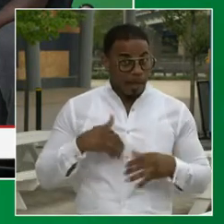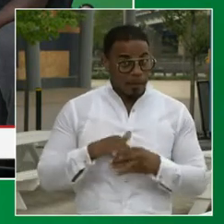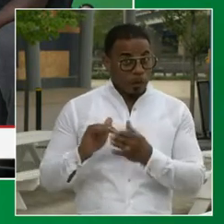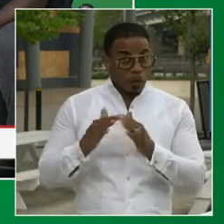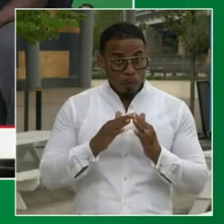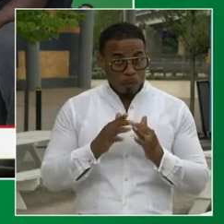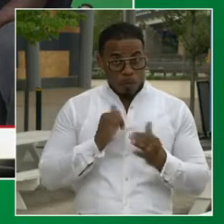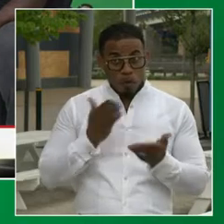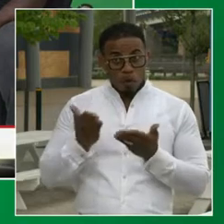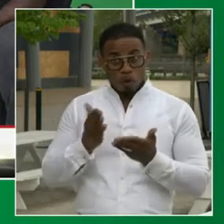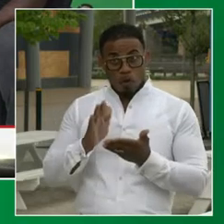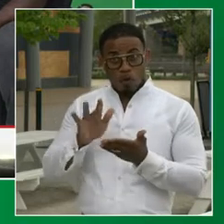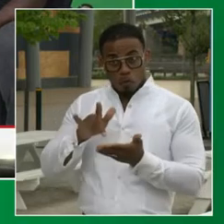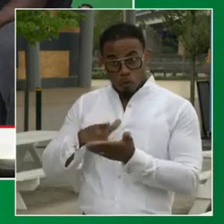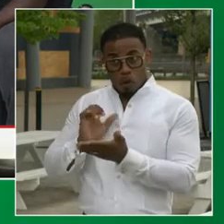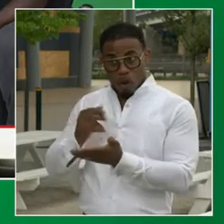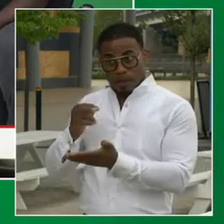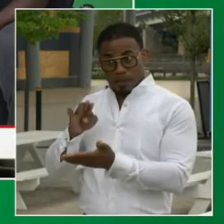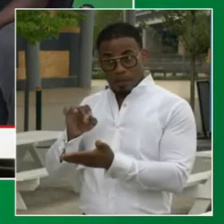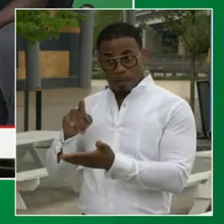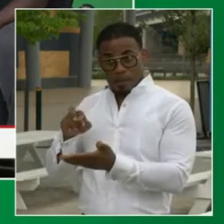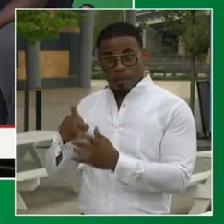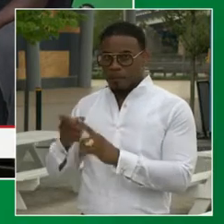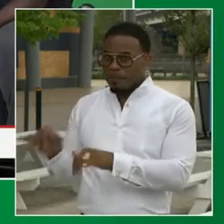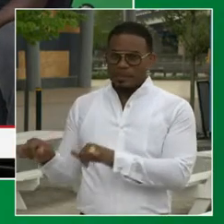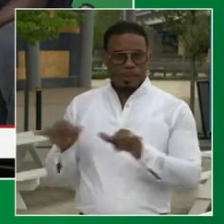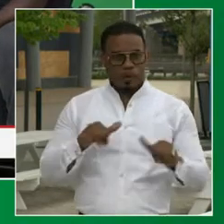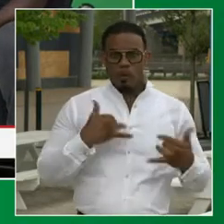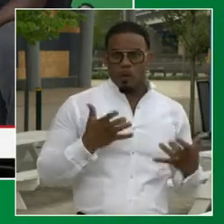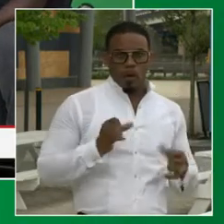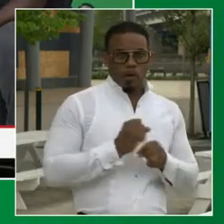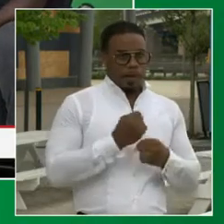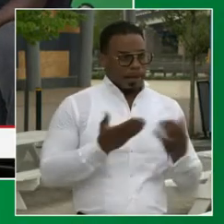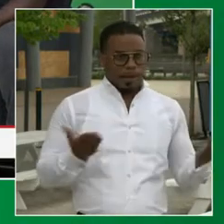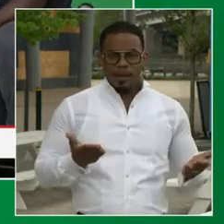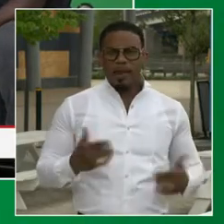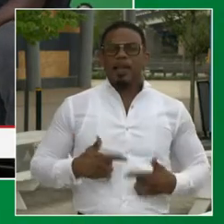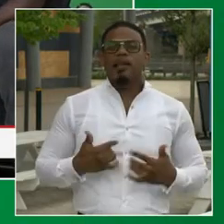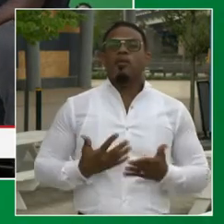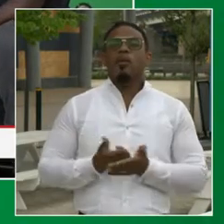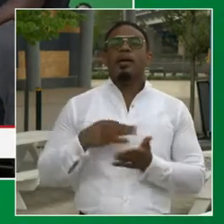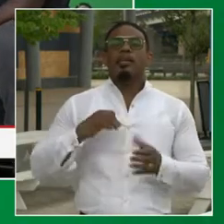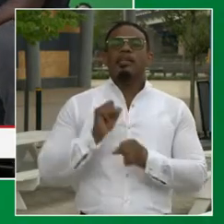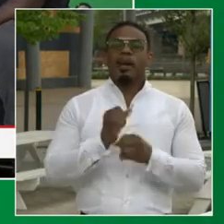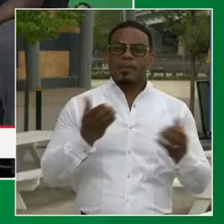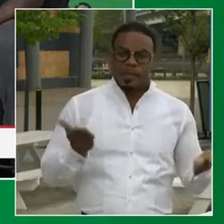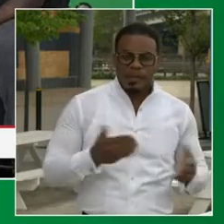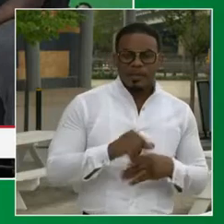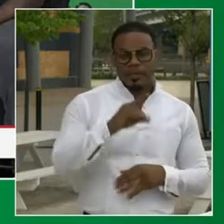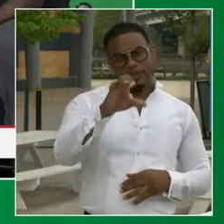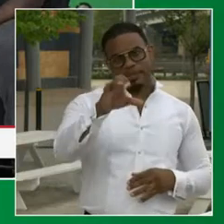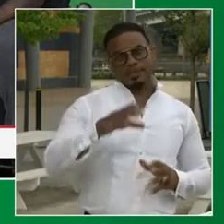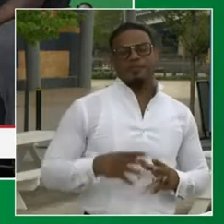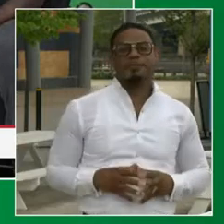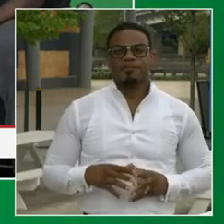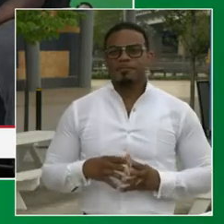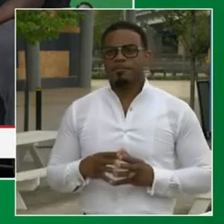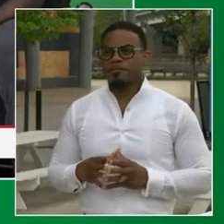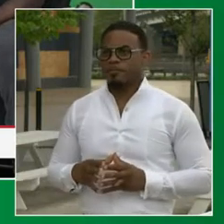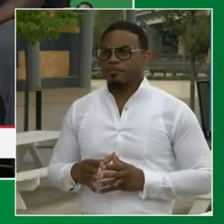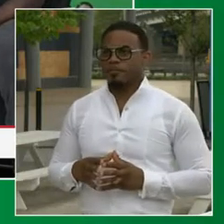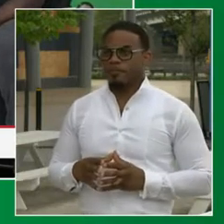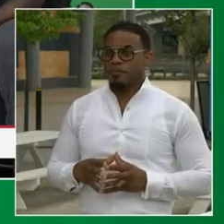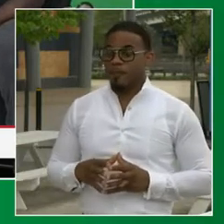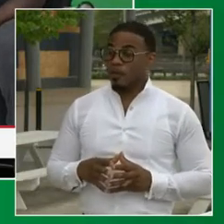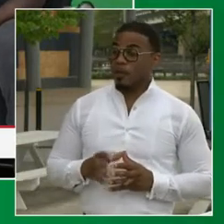the communities that we source our shea butter from is the same thing that we want to create here, living wage jobs here in the district. Wonderful. Yeah.